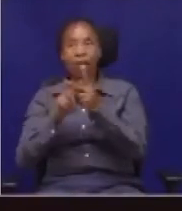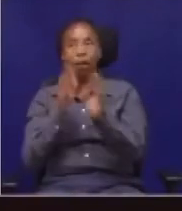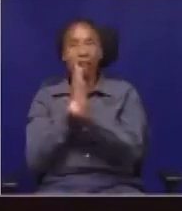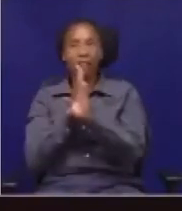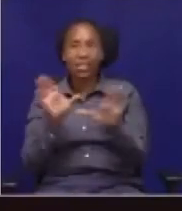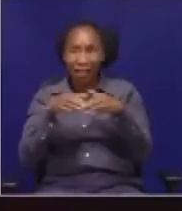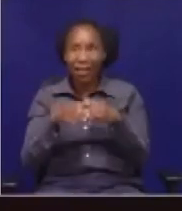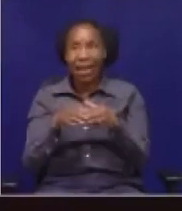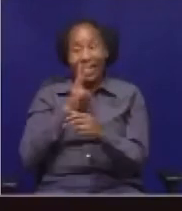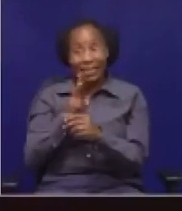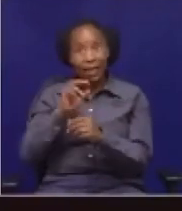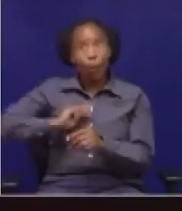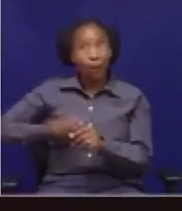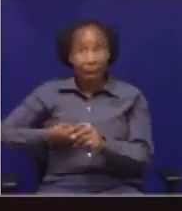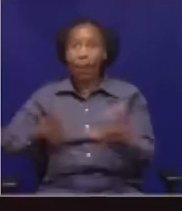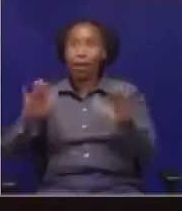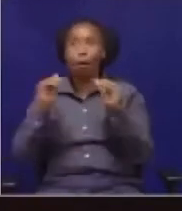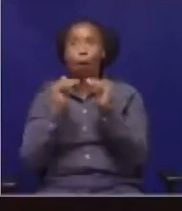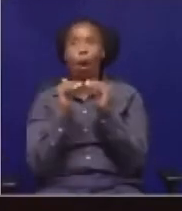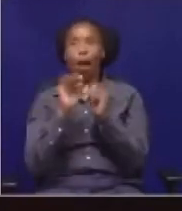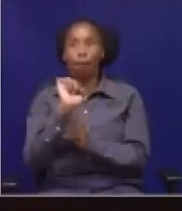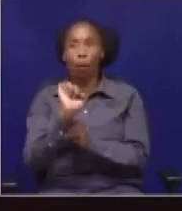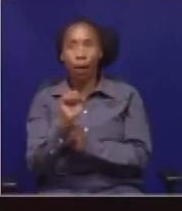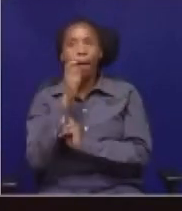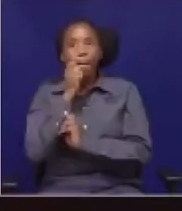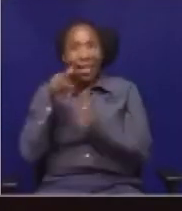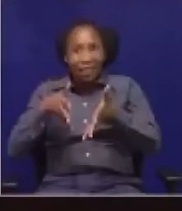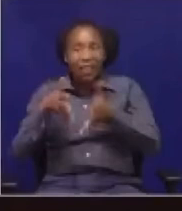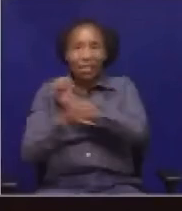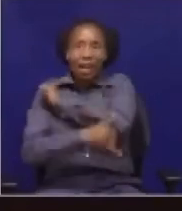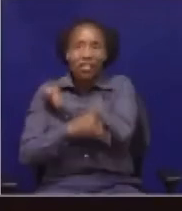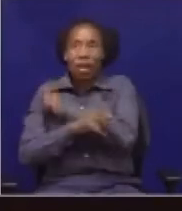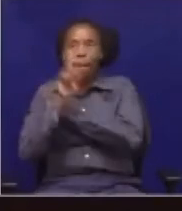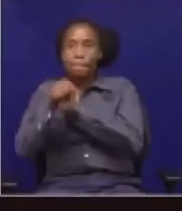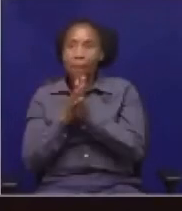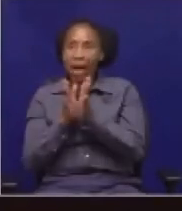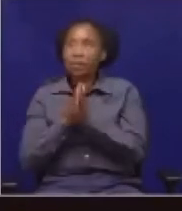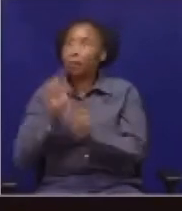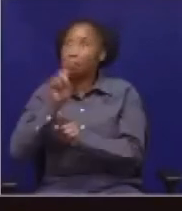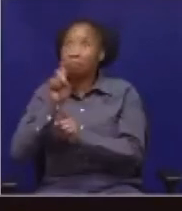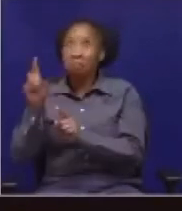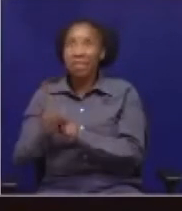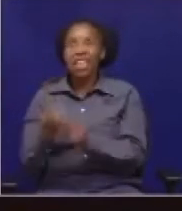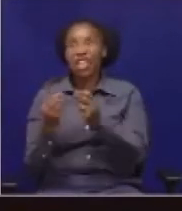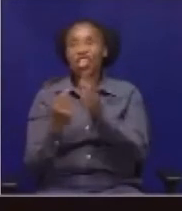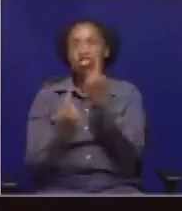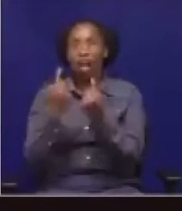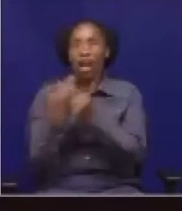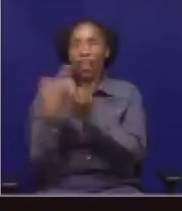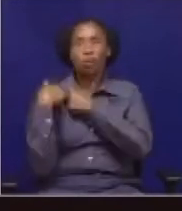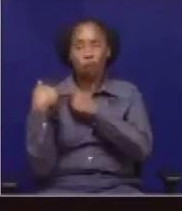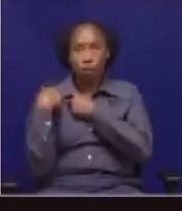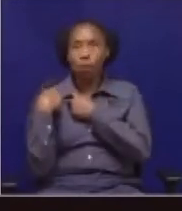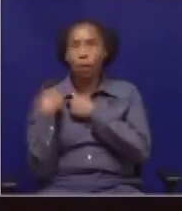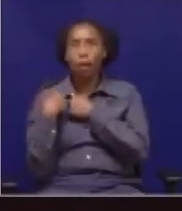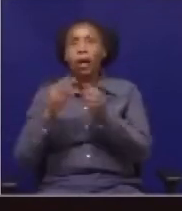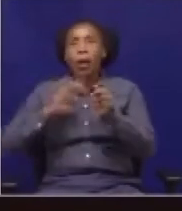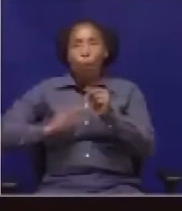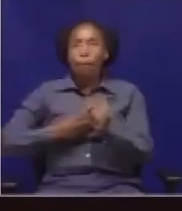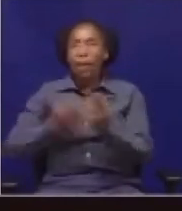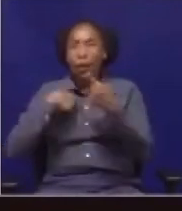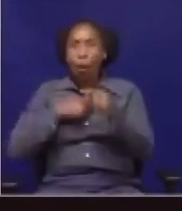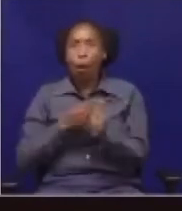as equal. Men in this country must hold each other accountable. Again, as women, it should not fall upon us to